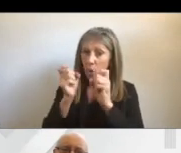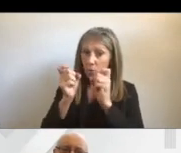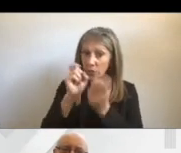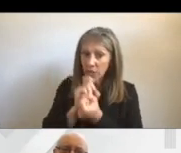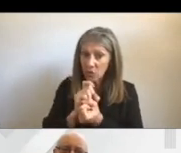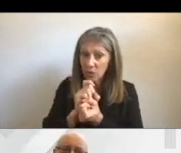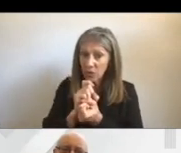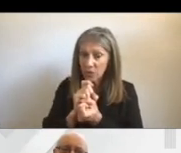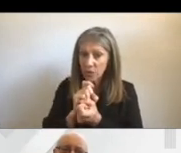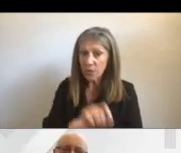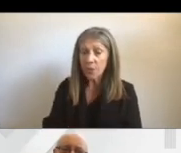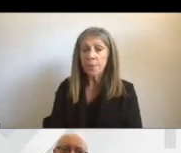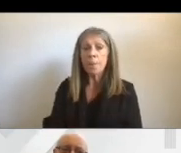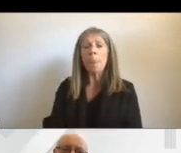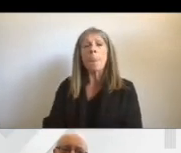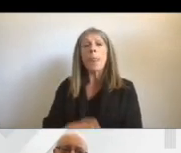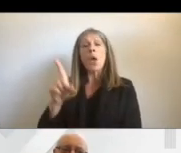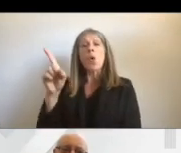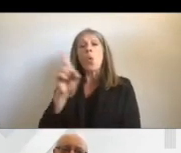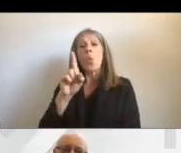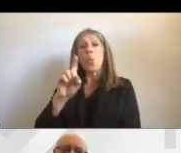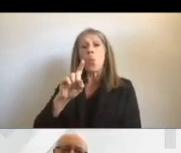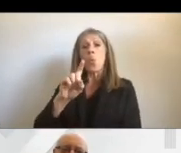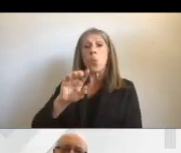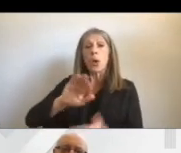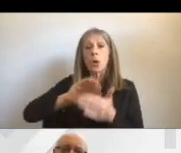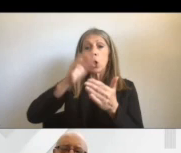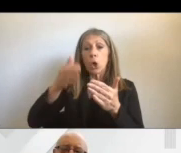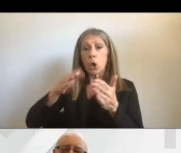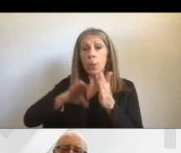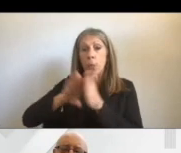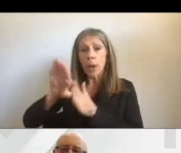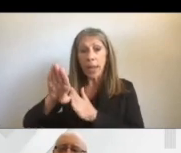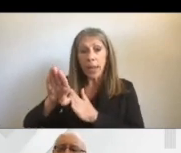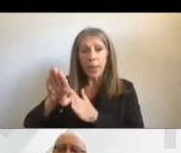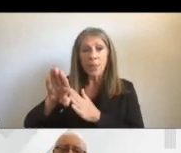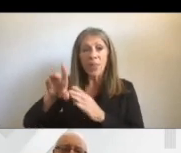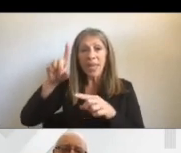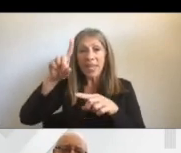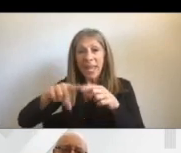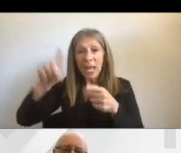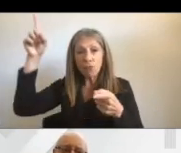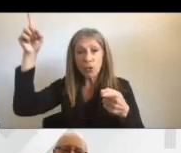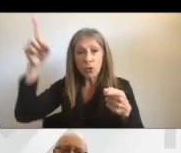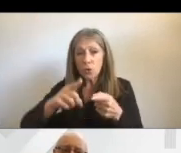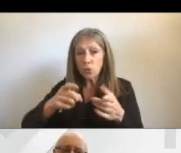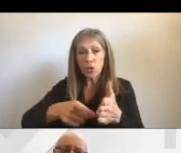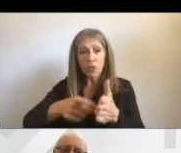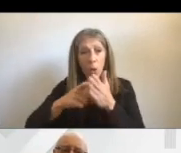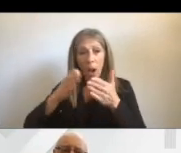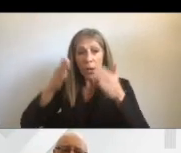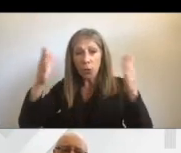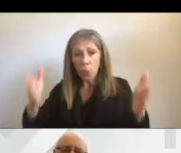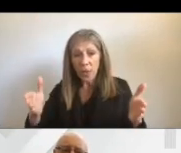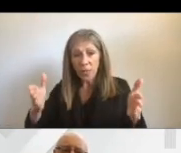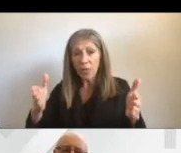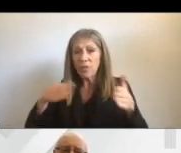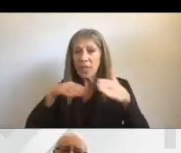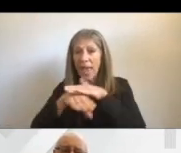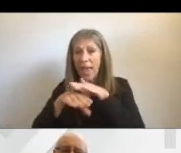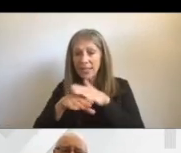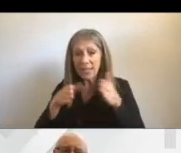So if you are restricting whether it's rear entry or front entry and not allowing one